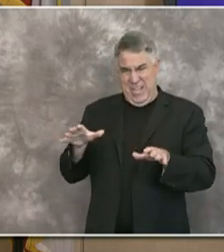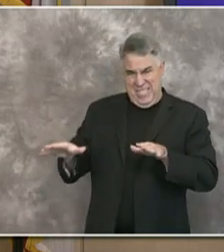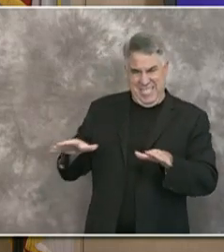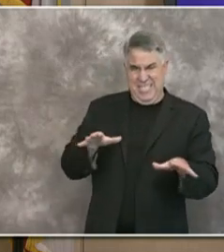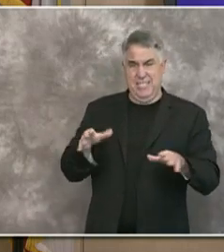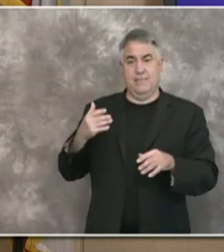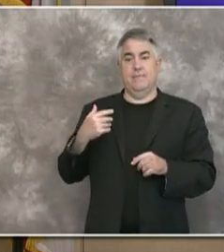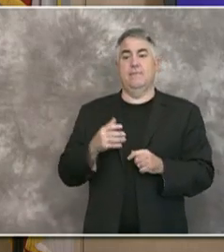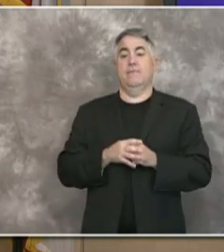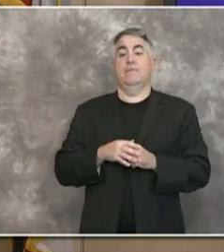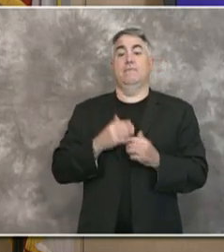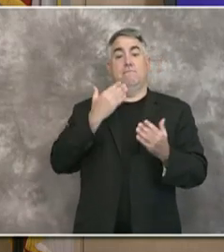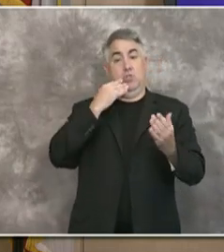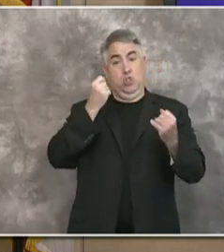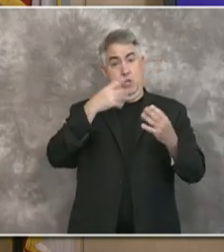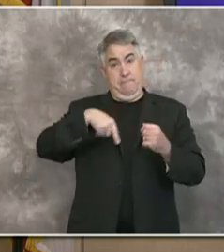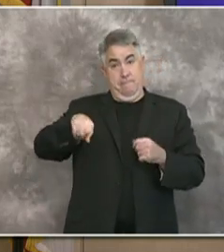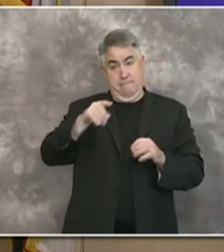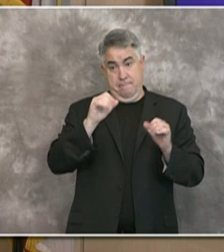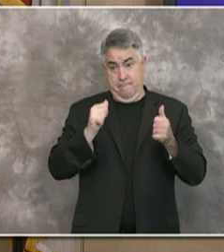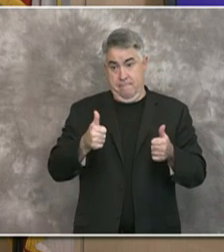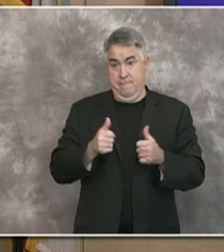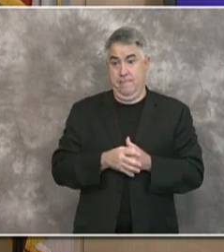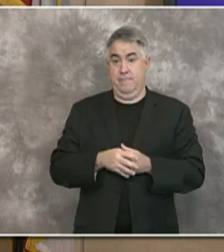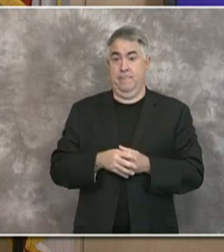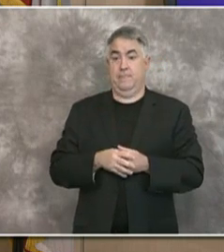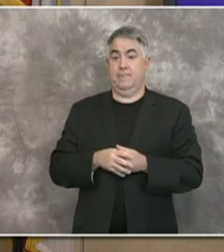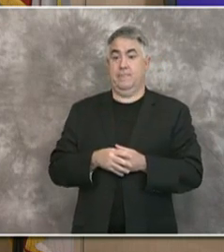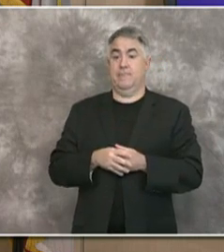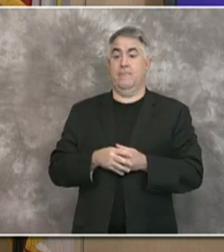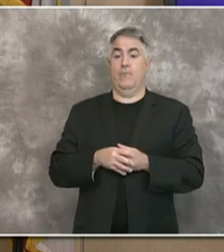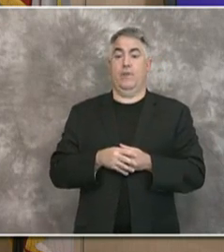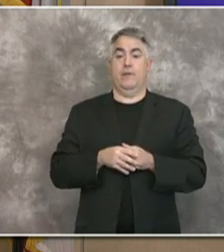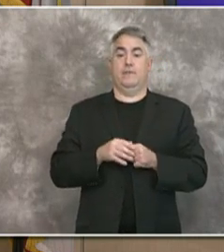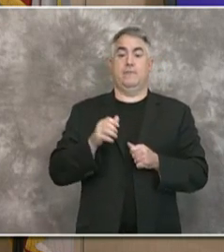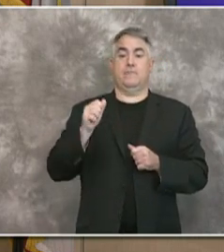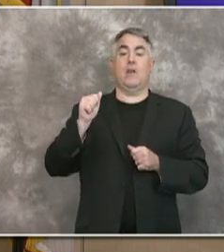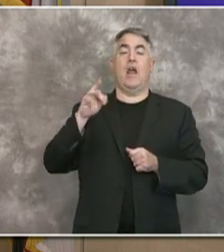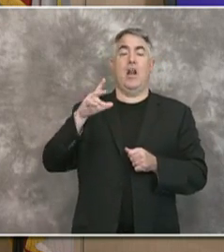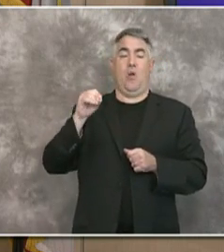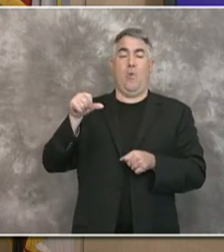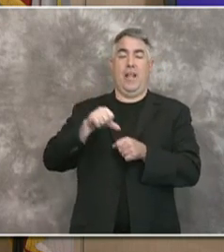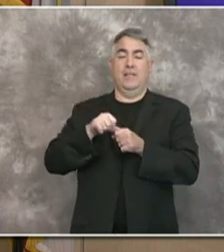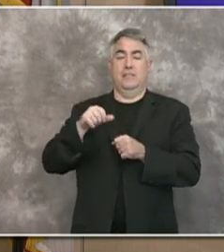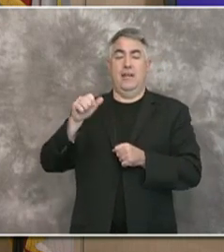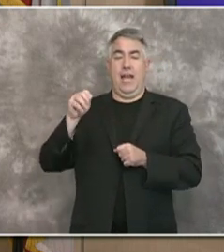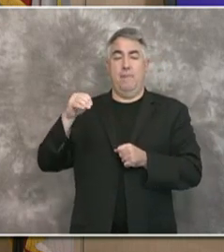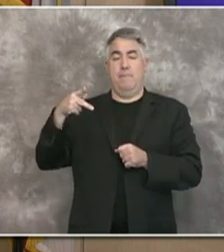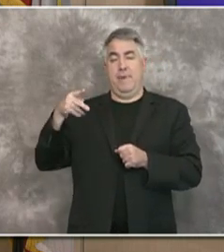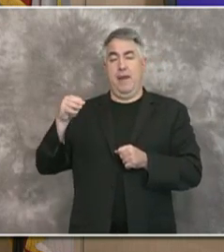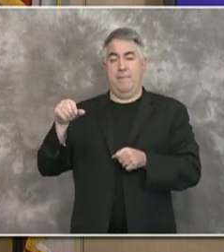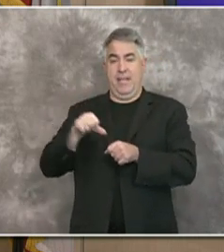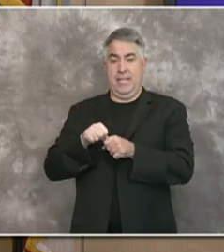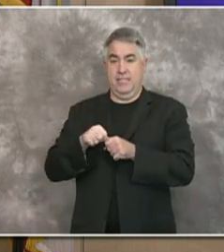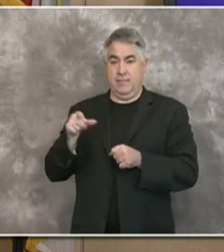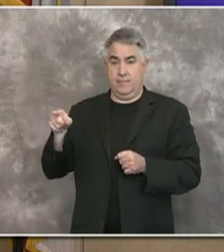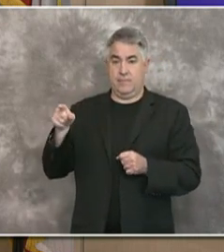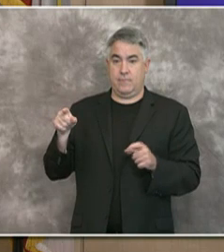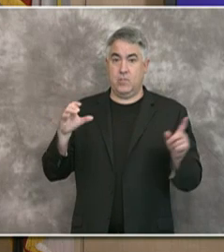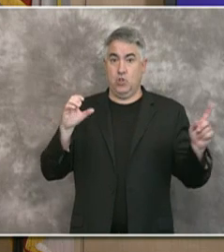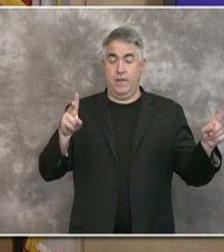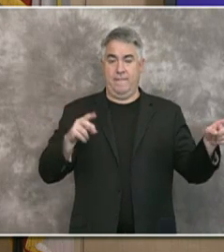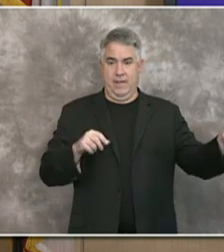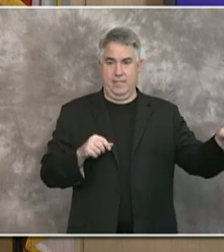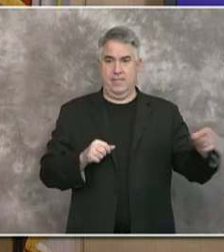shout out to AM/PM Arco station in Chula Vista. I went in there yesterday to get some gas, and I was